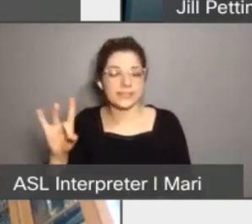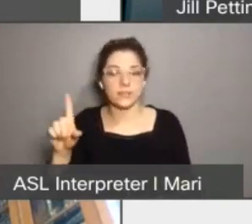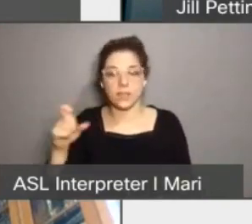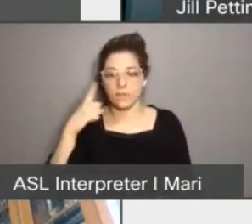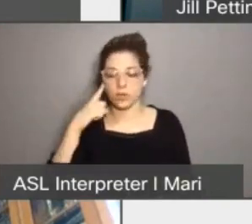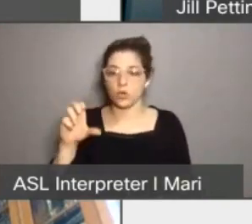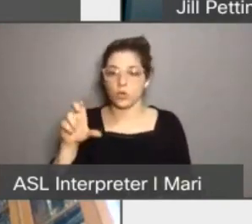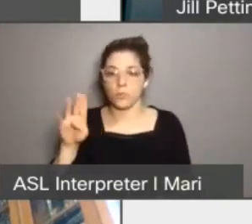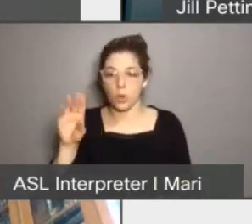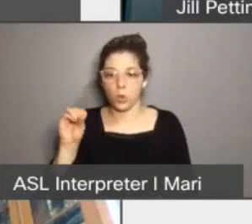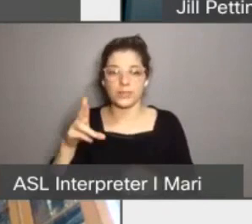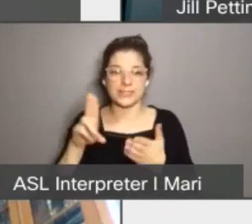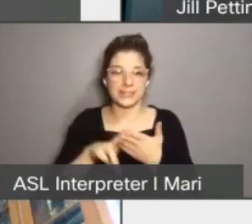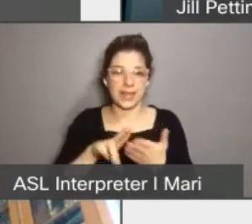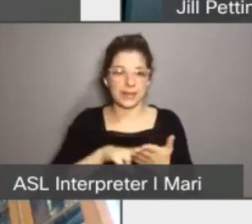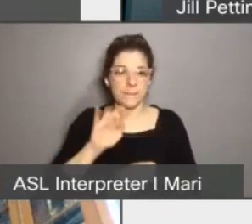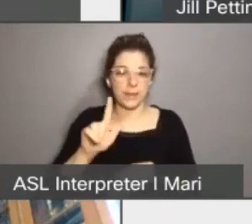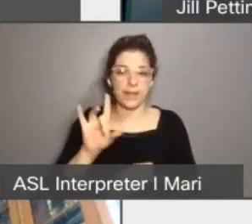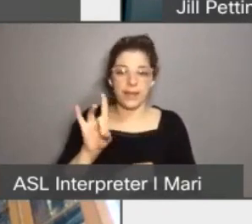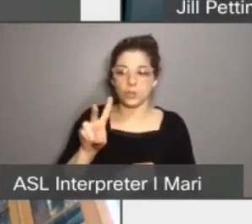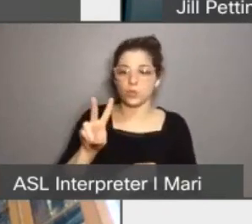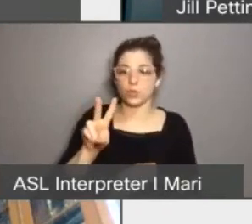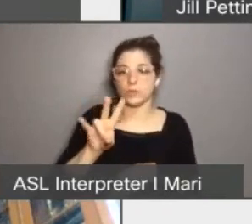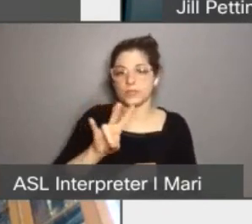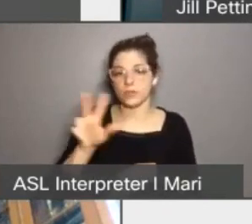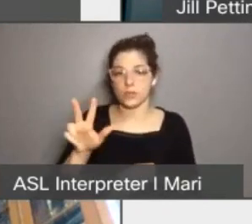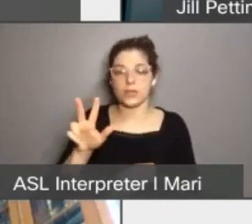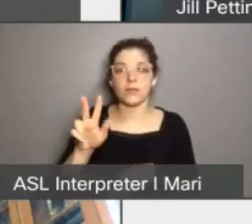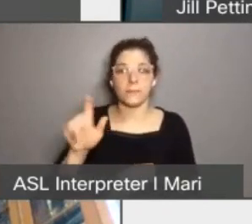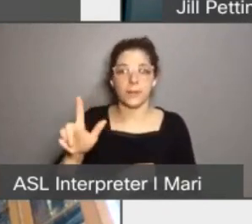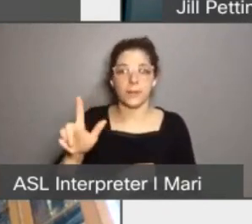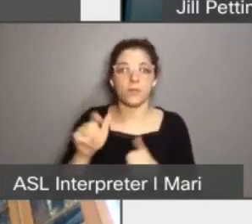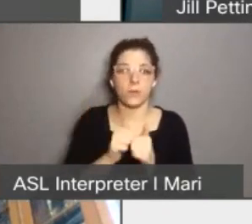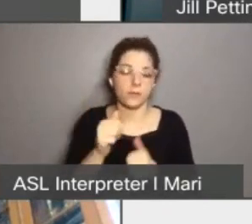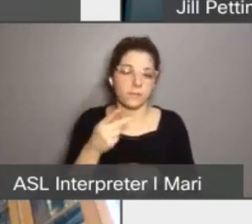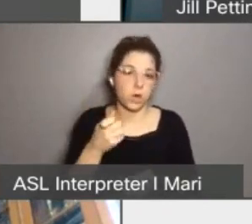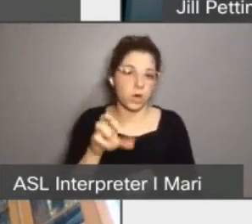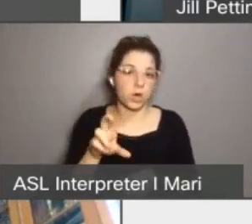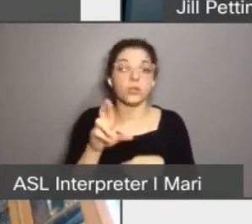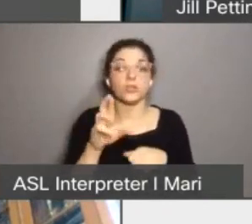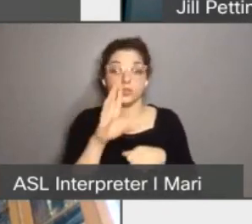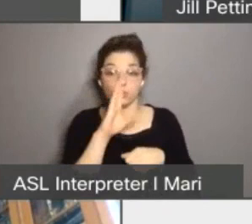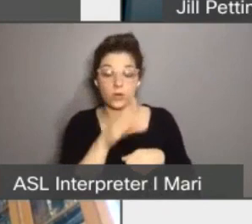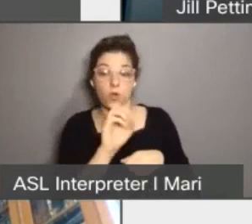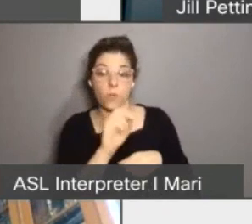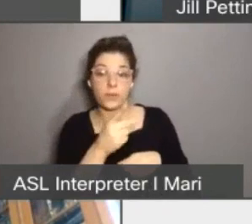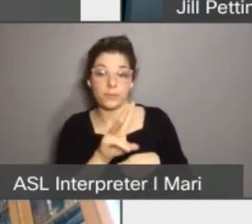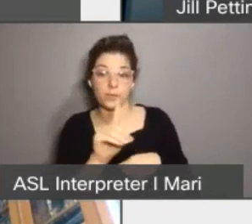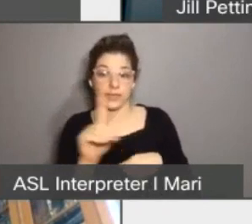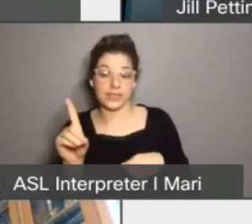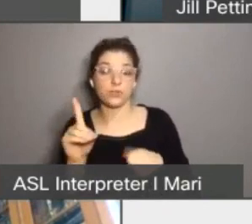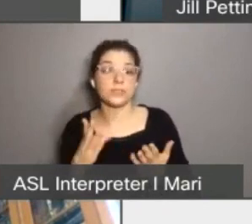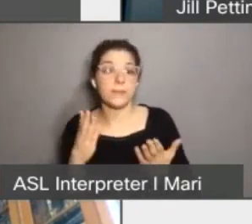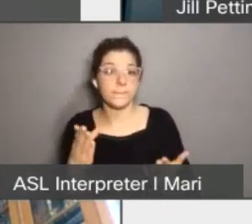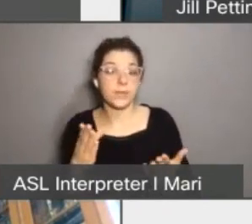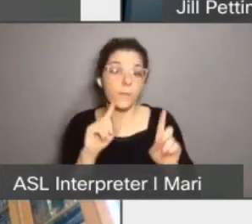Cuomo signed a bill, A273, it was Tom Avenanti's bill with Governor Parker, directing OPWDD to submit